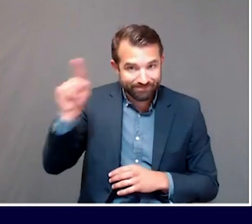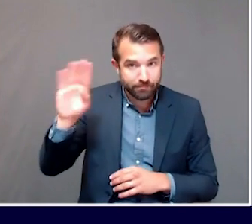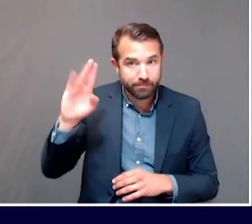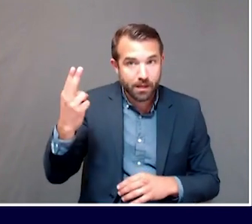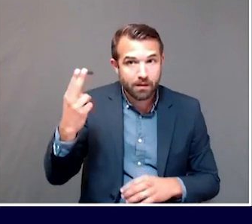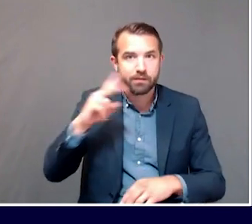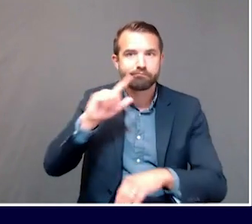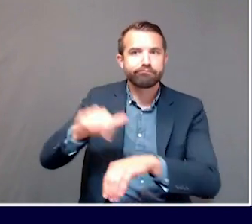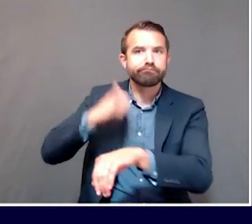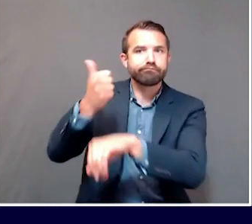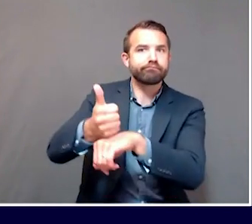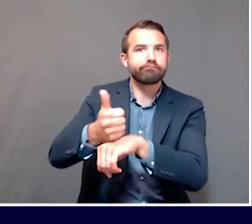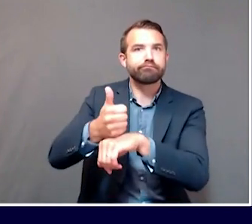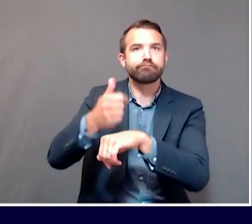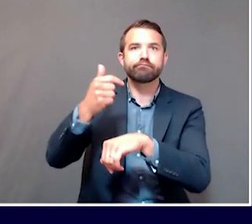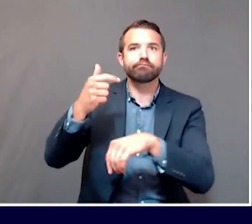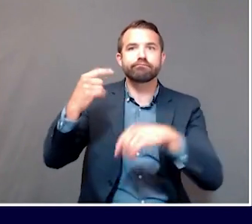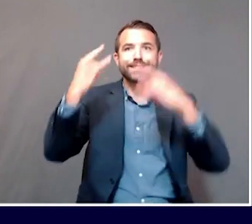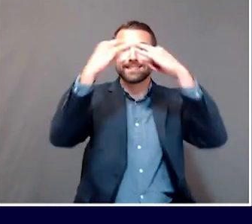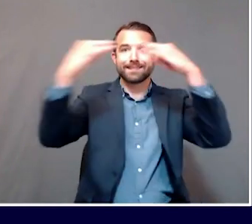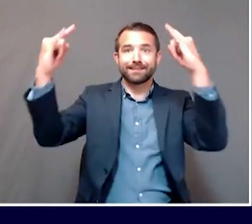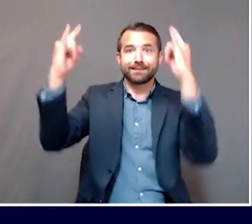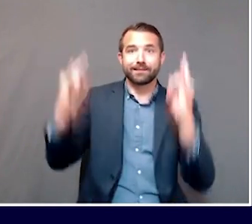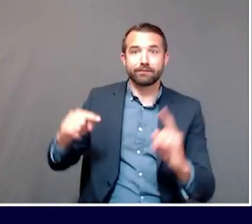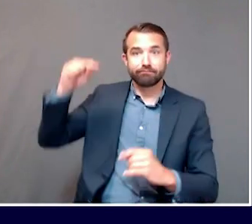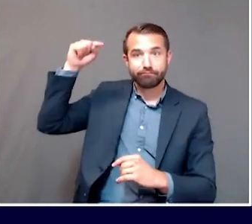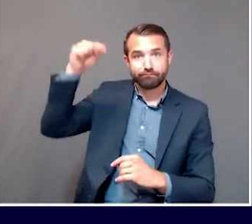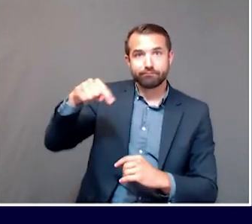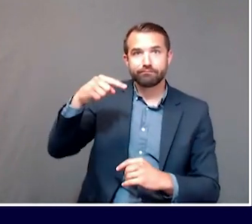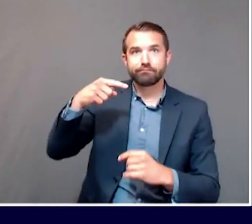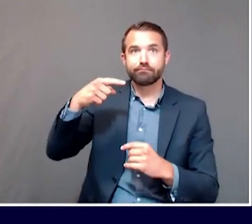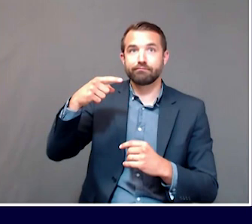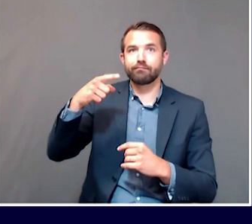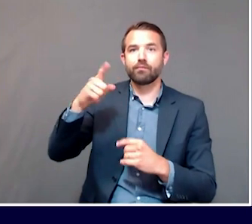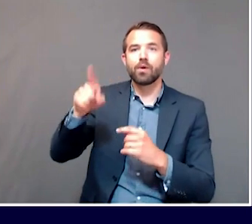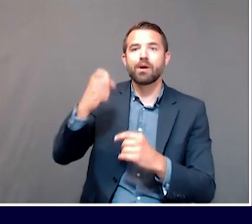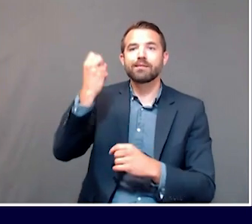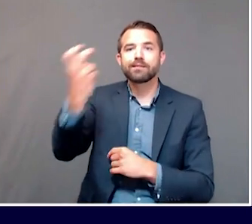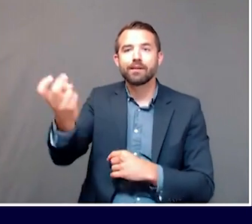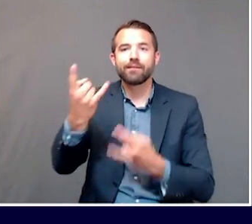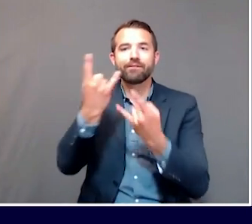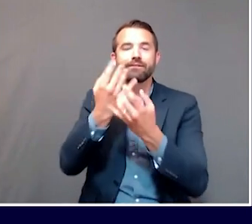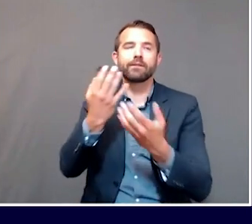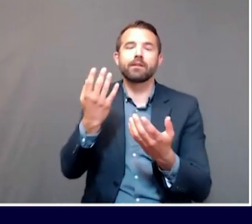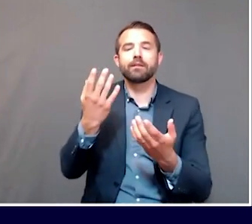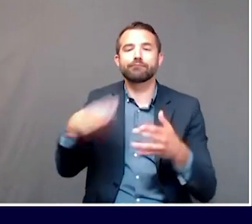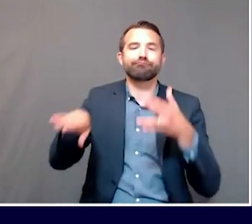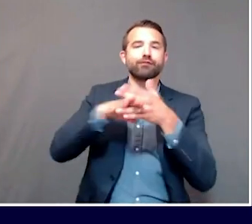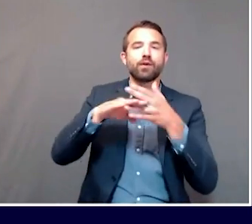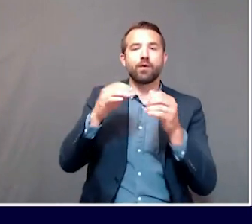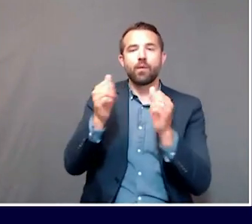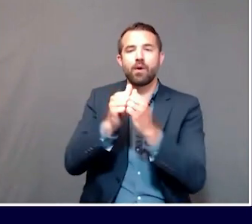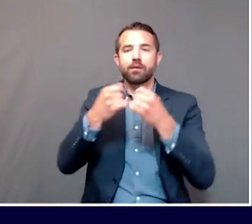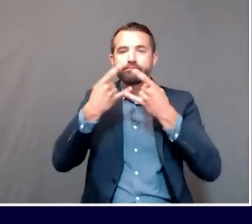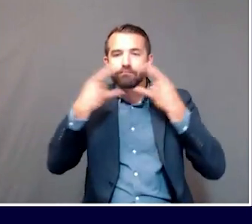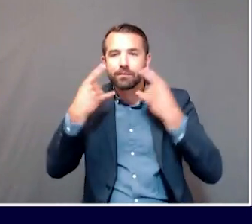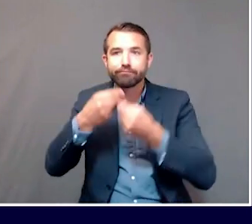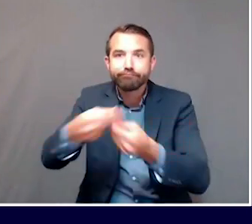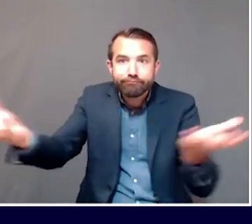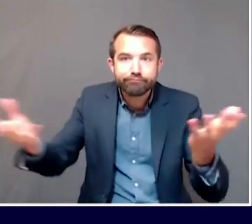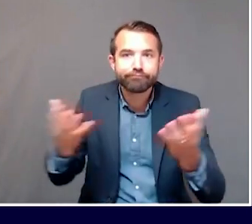facial coverings and sanitizer for visitors, and a parklet program to support efforts to bring indoor businesses